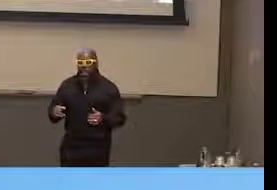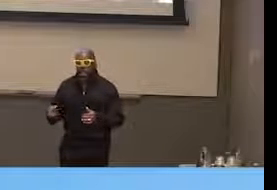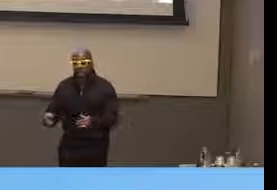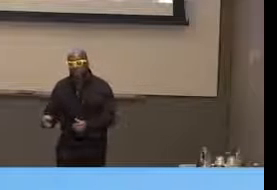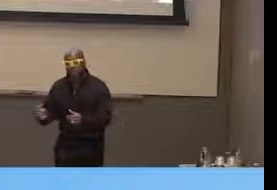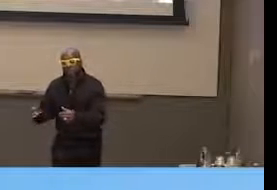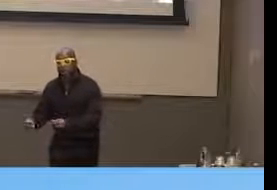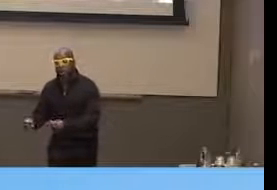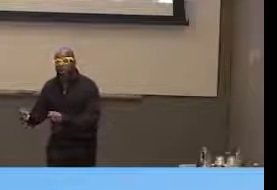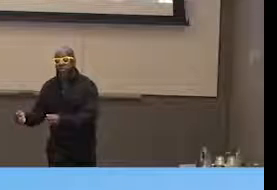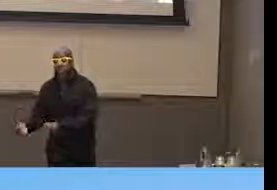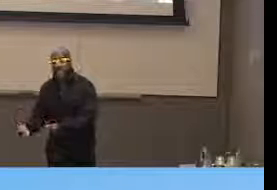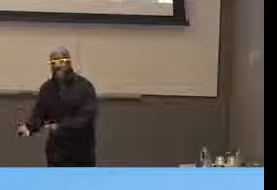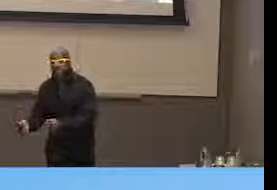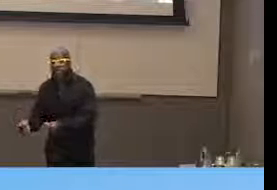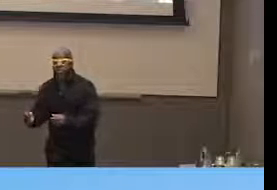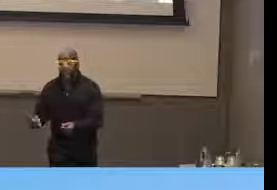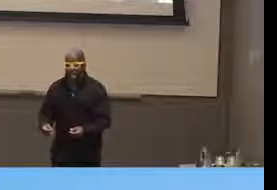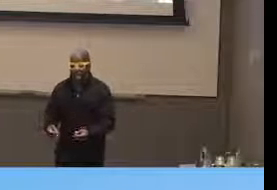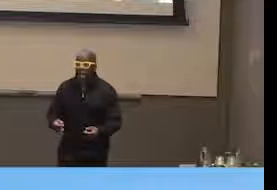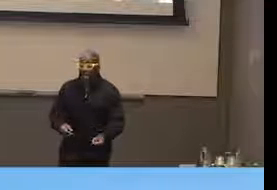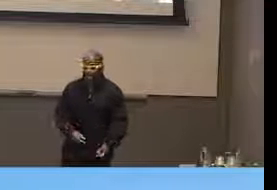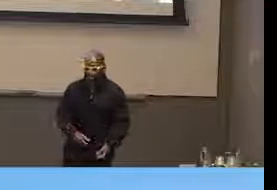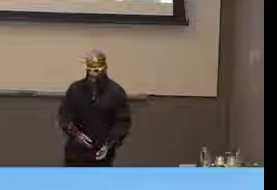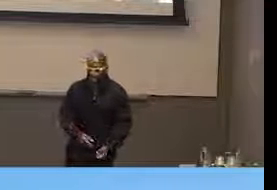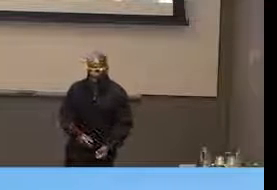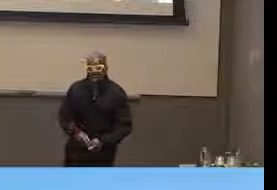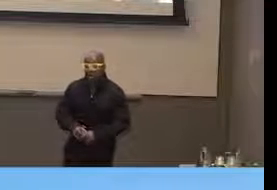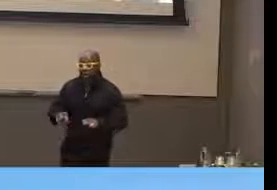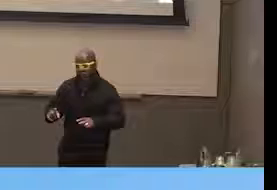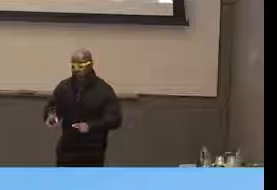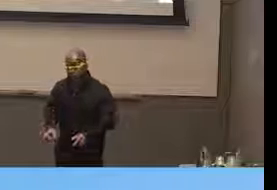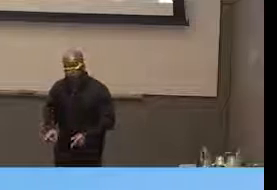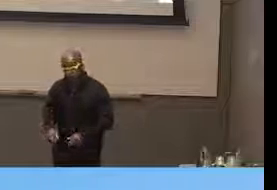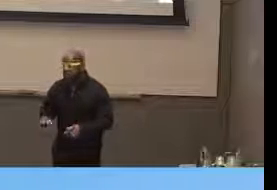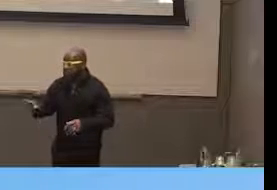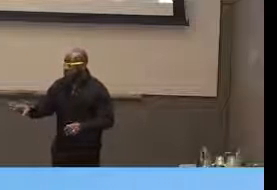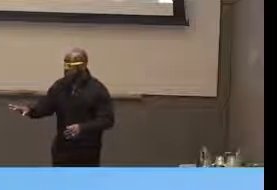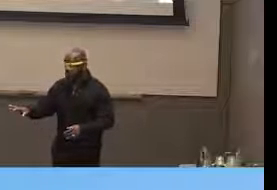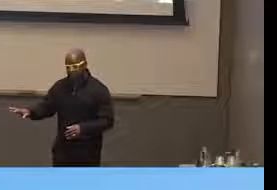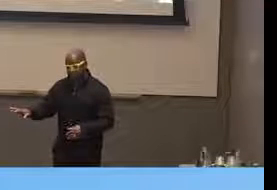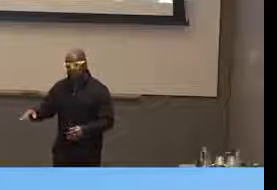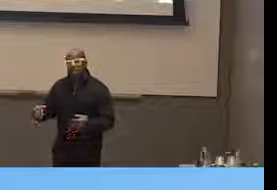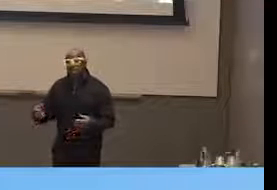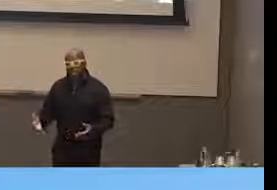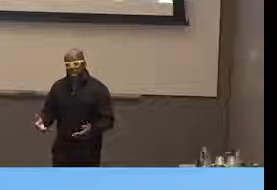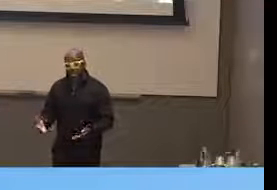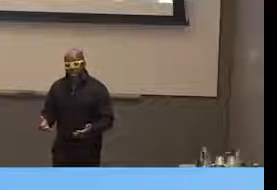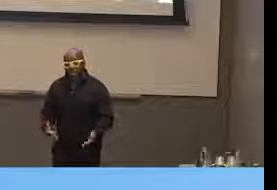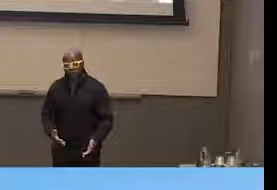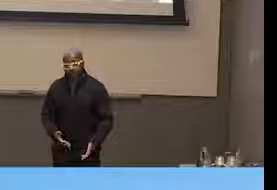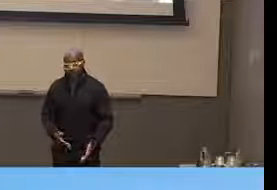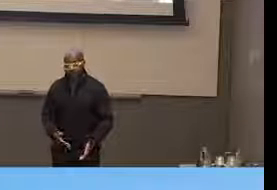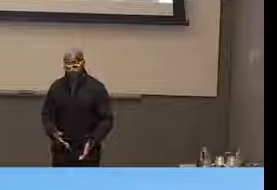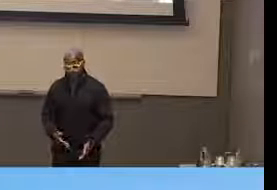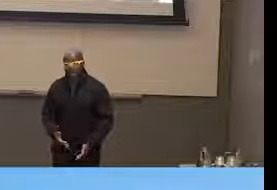certain animals and people are perceived to be okay in occupying spaces, but others aren't. Case in point, many folks that are